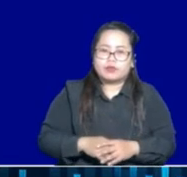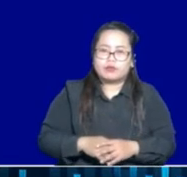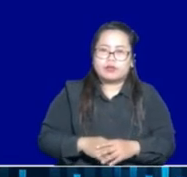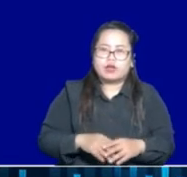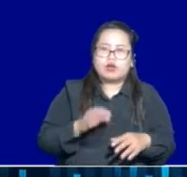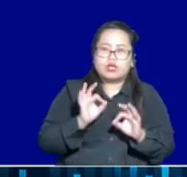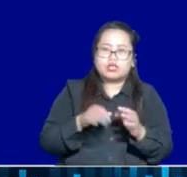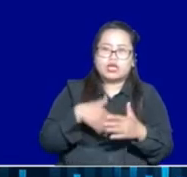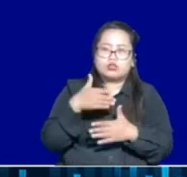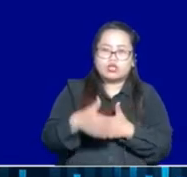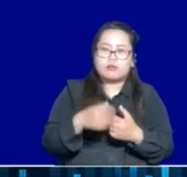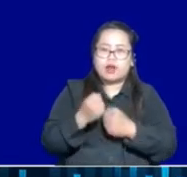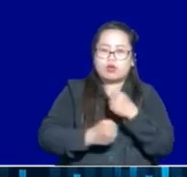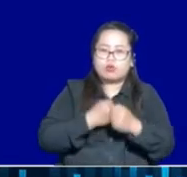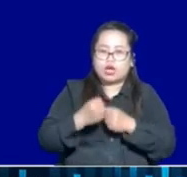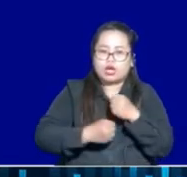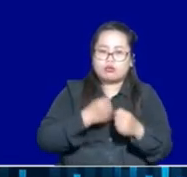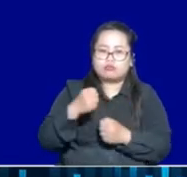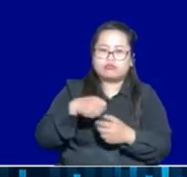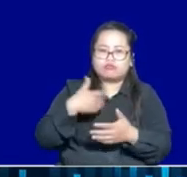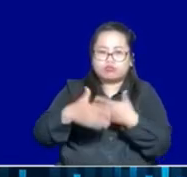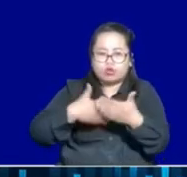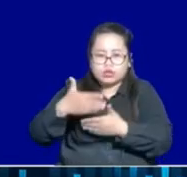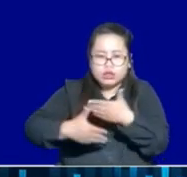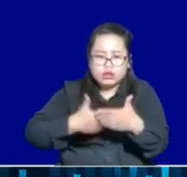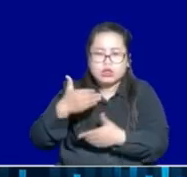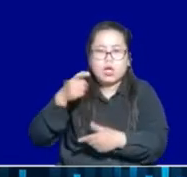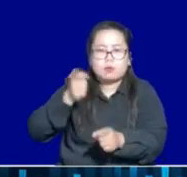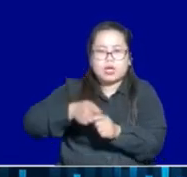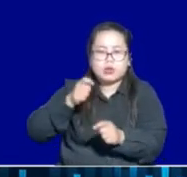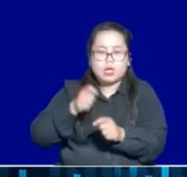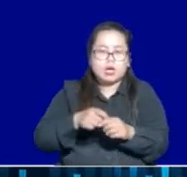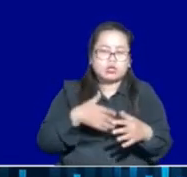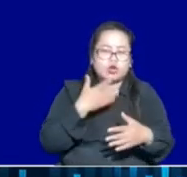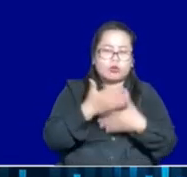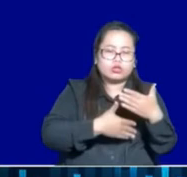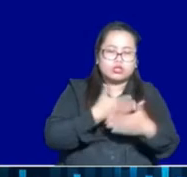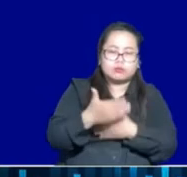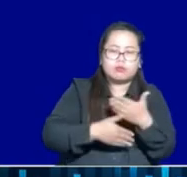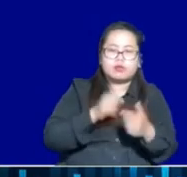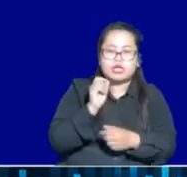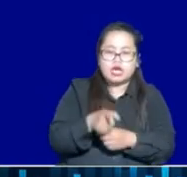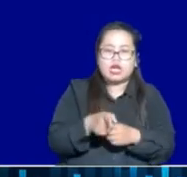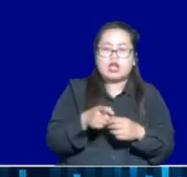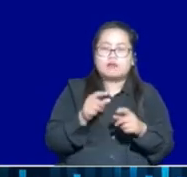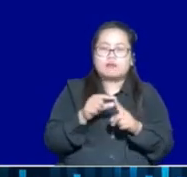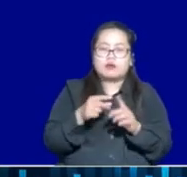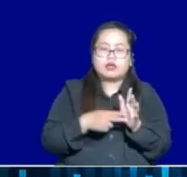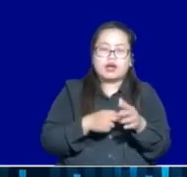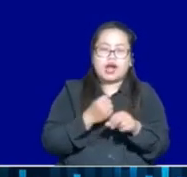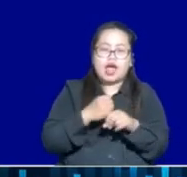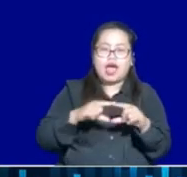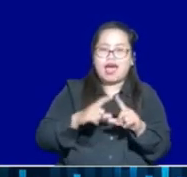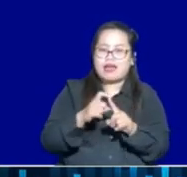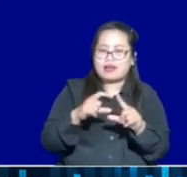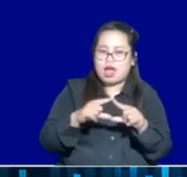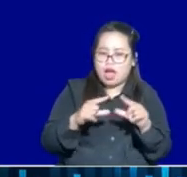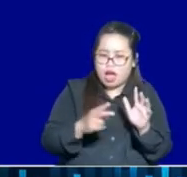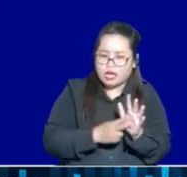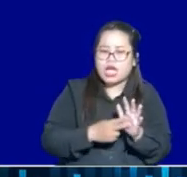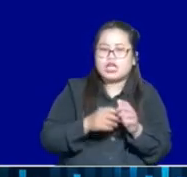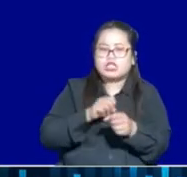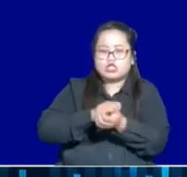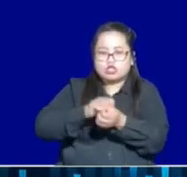to design and procurement and distribution and branding and so on. So